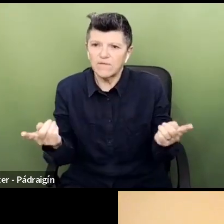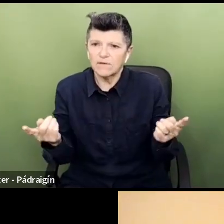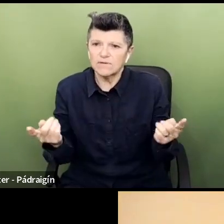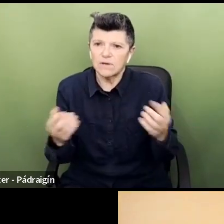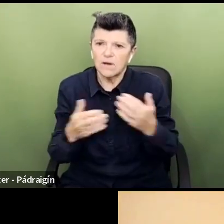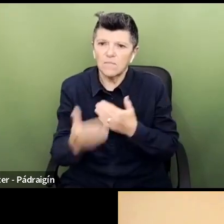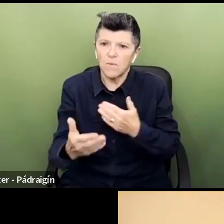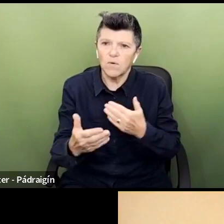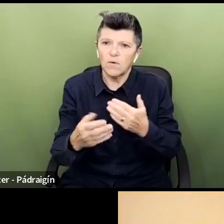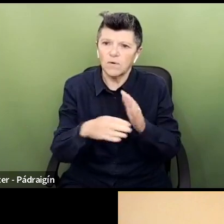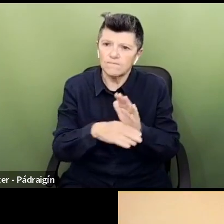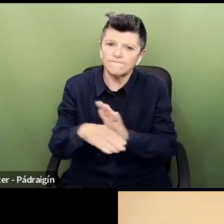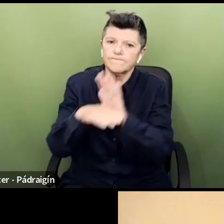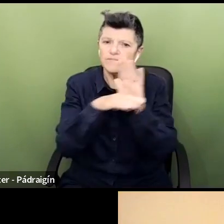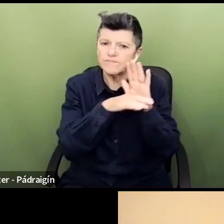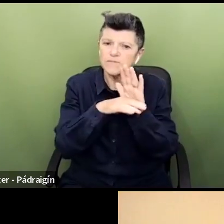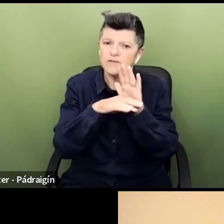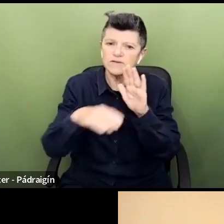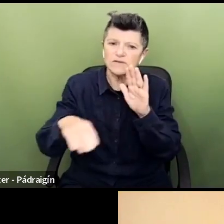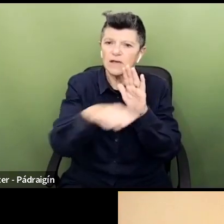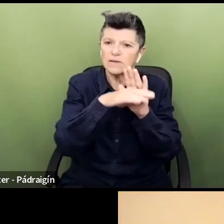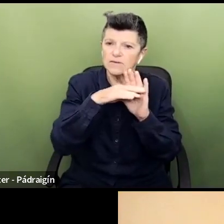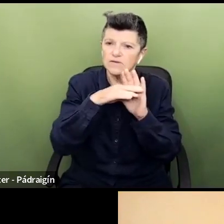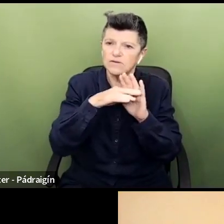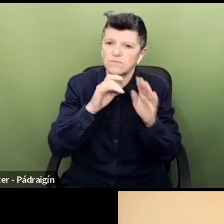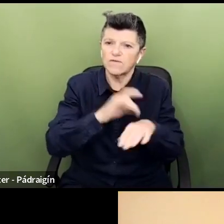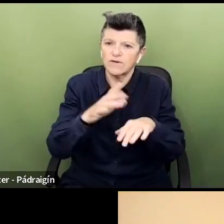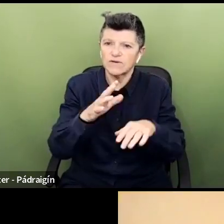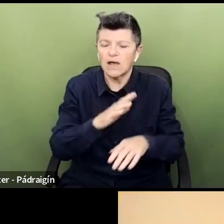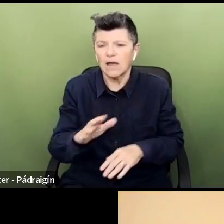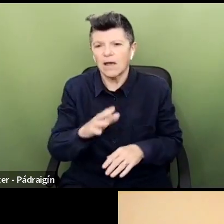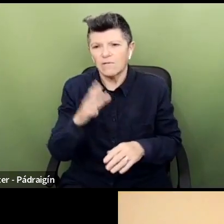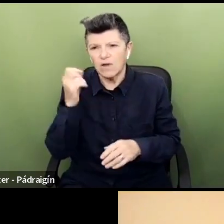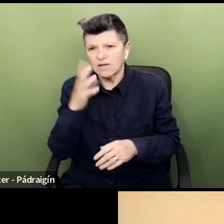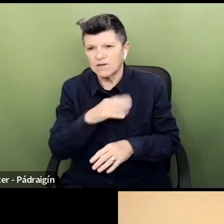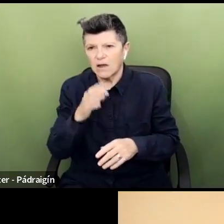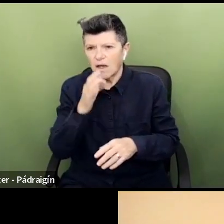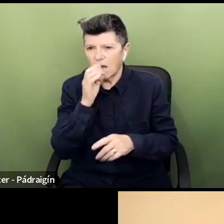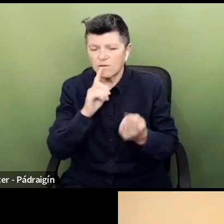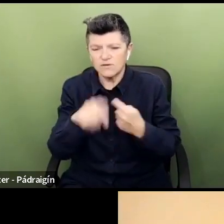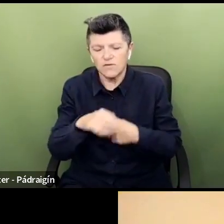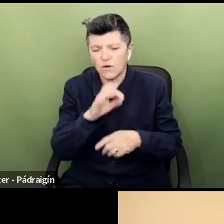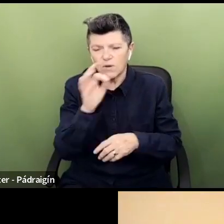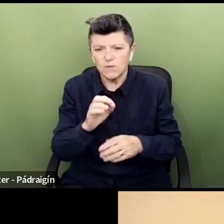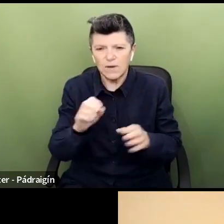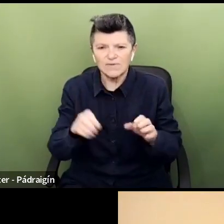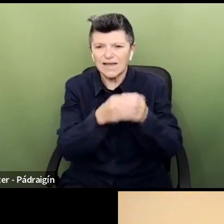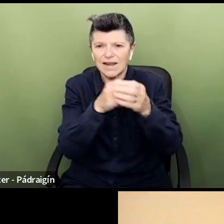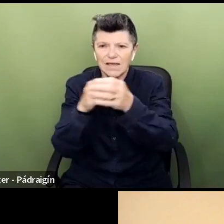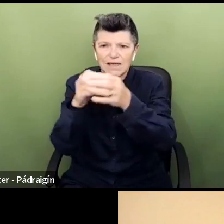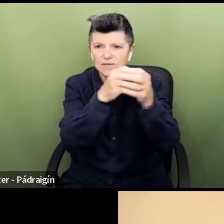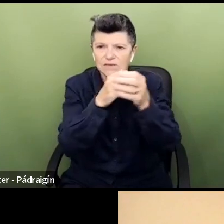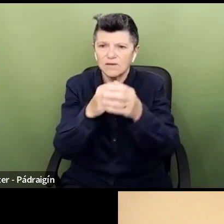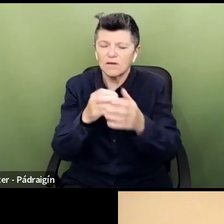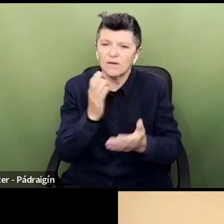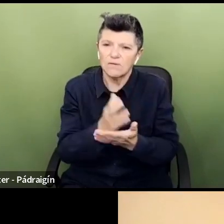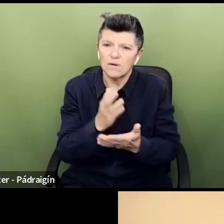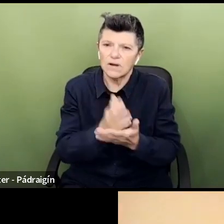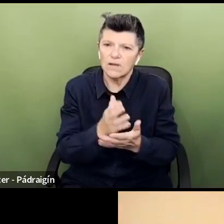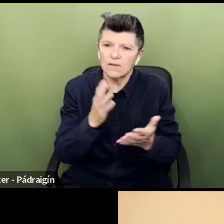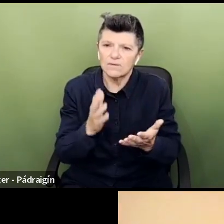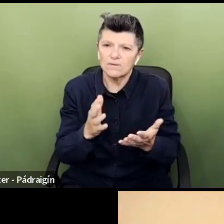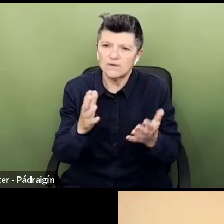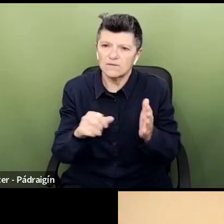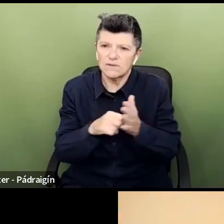status professions. And I realize I didn't answer your question about elites, but very good point that, it's a very fraught term. Maybe we